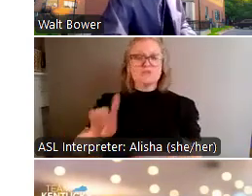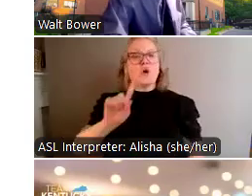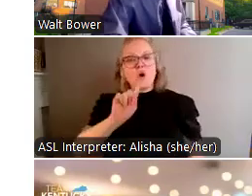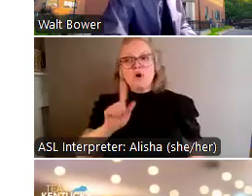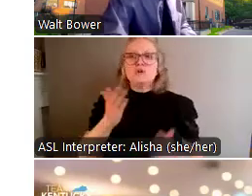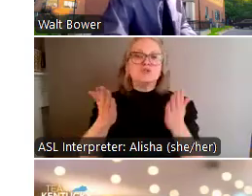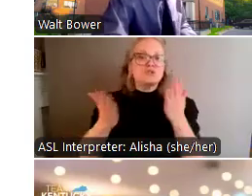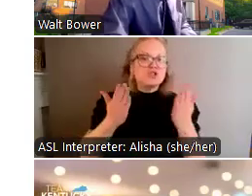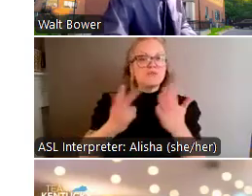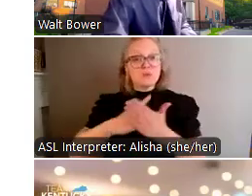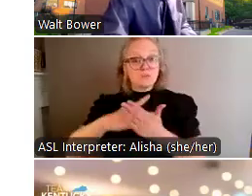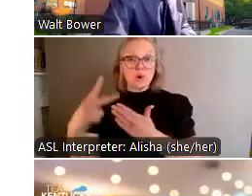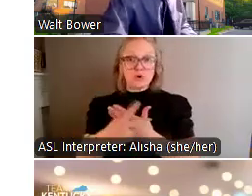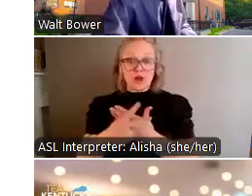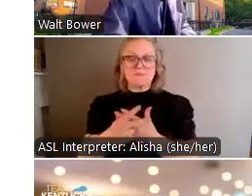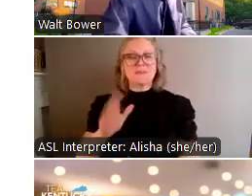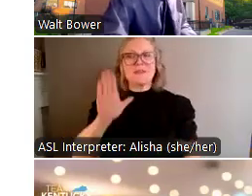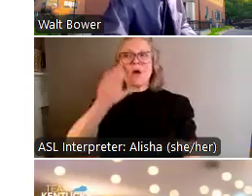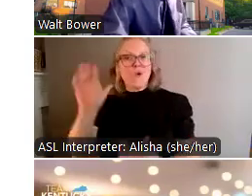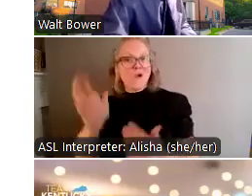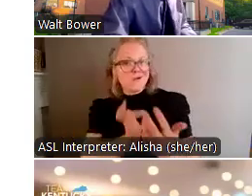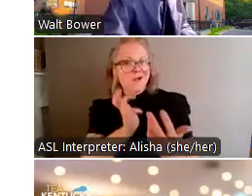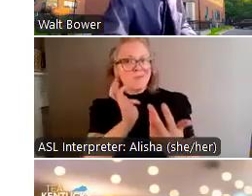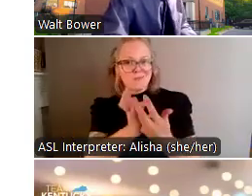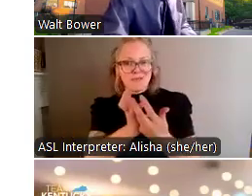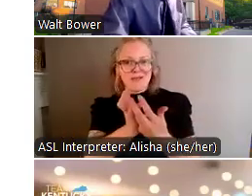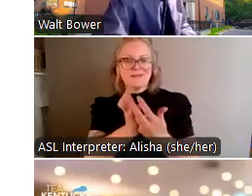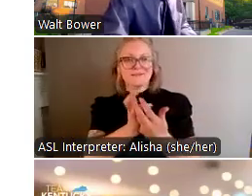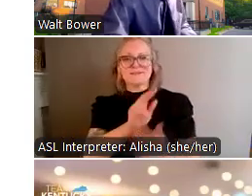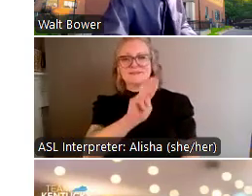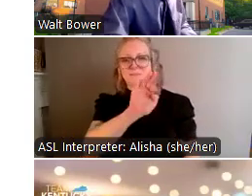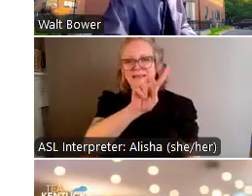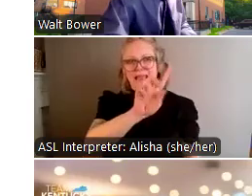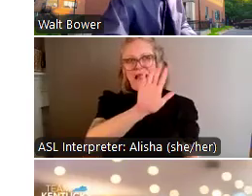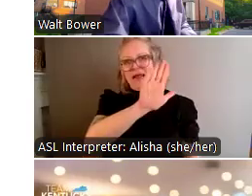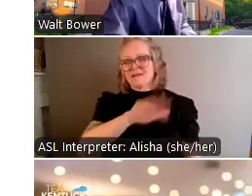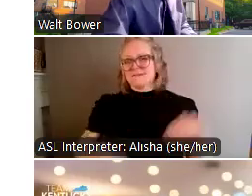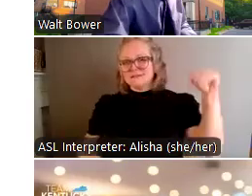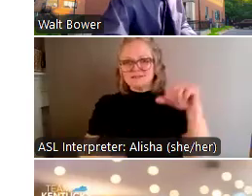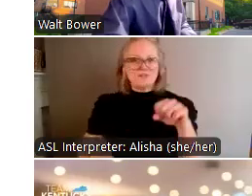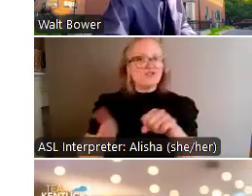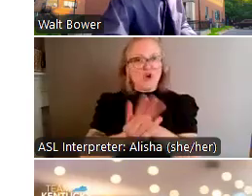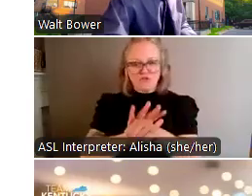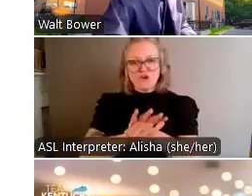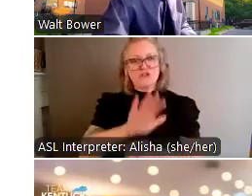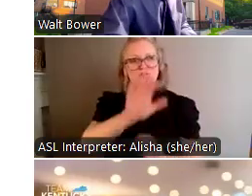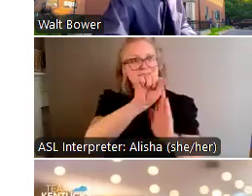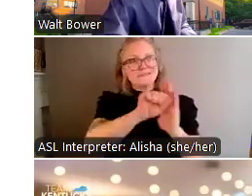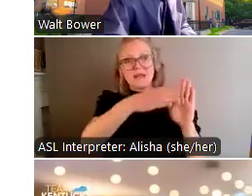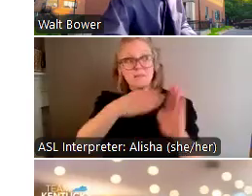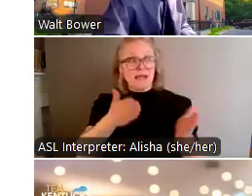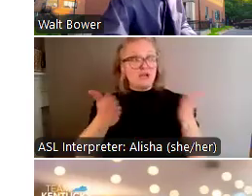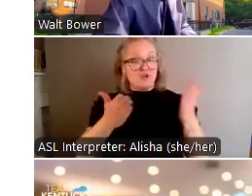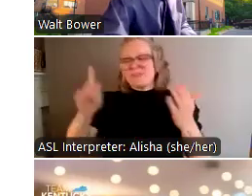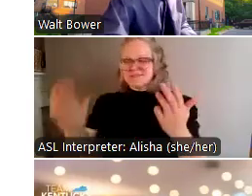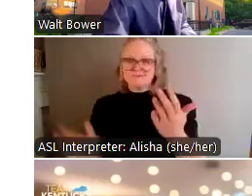and programs that are going to complement the coverage that are available under the Medicaid state plan services. So